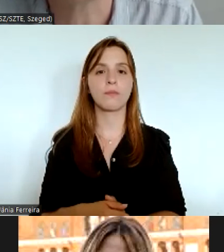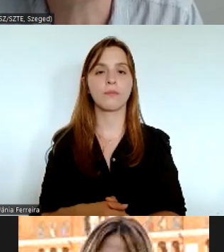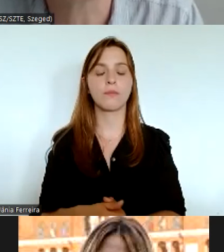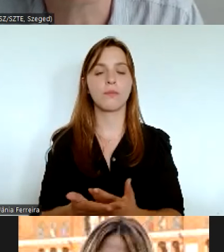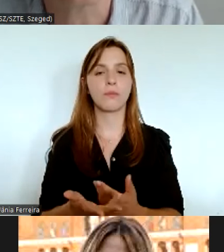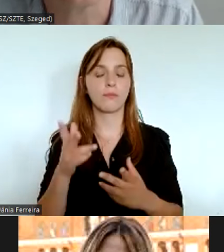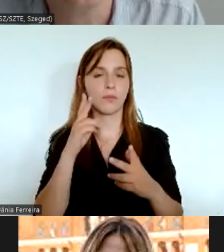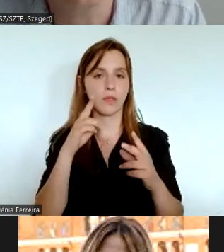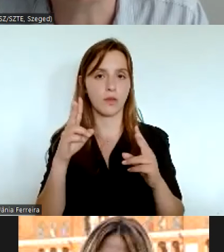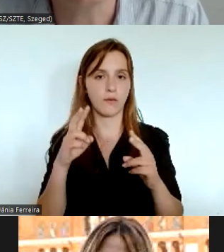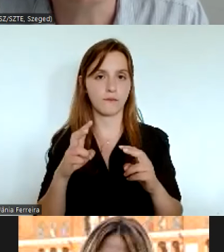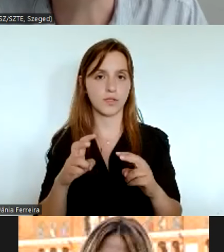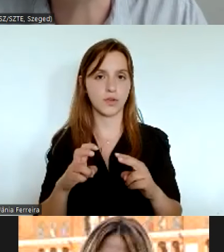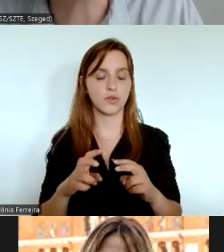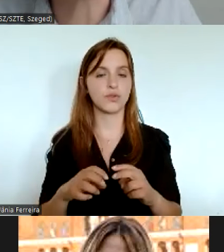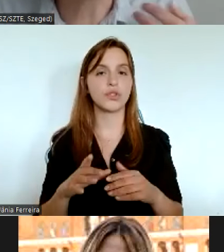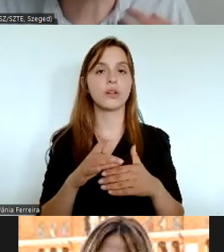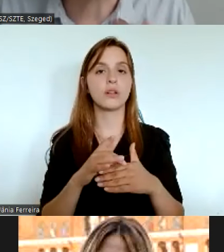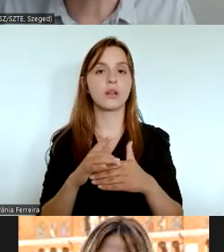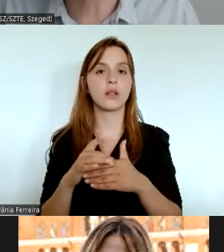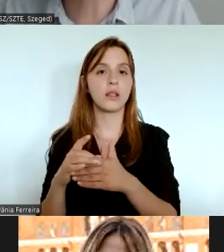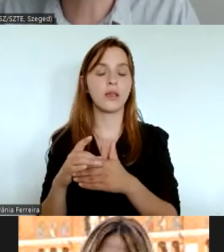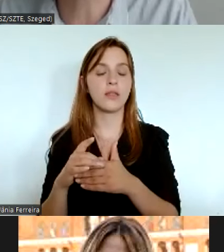investigation led by my